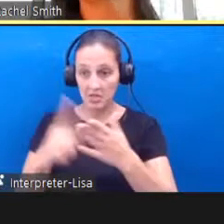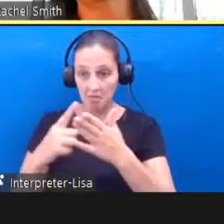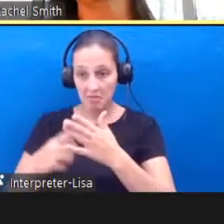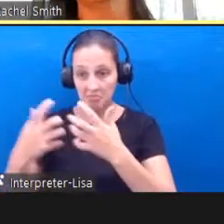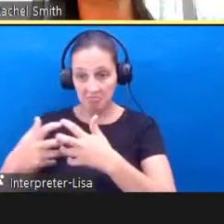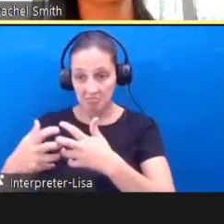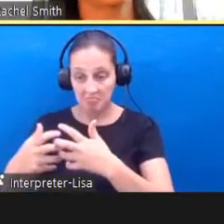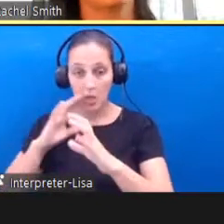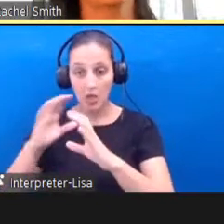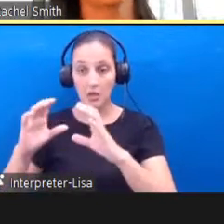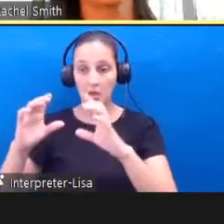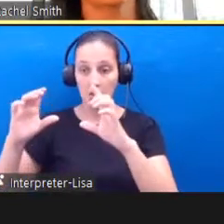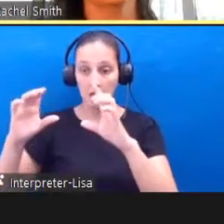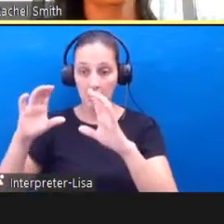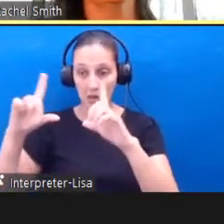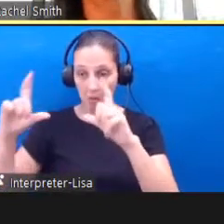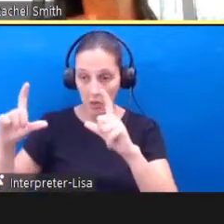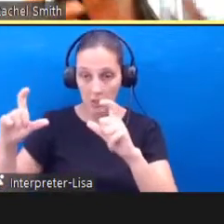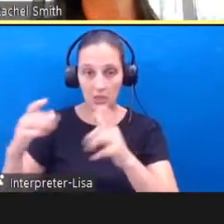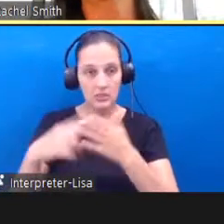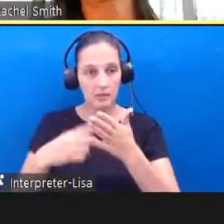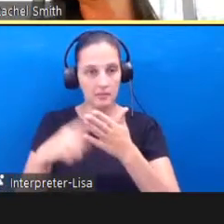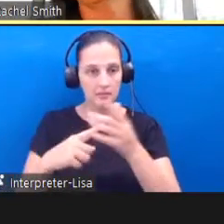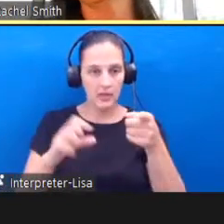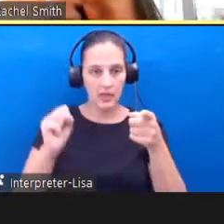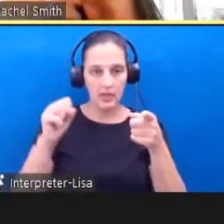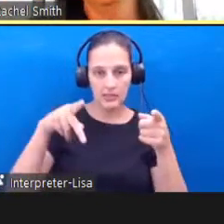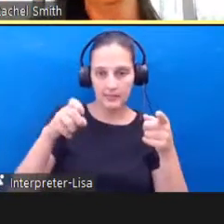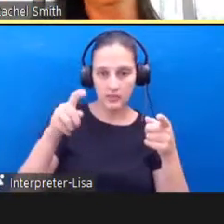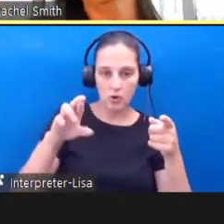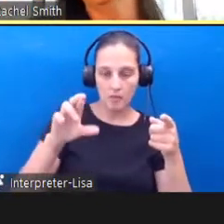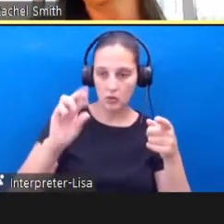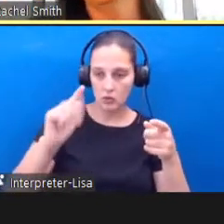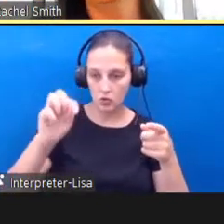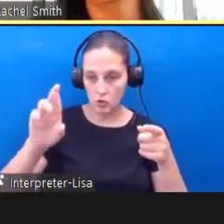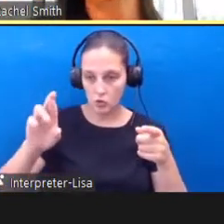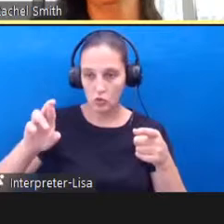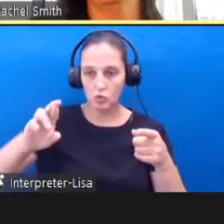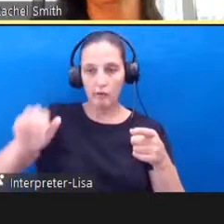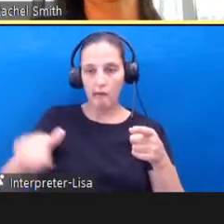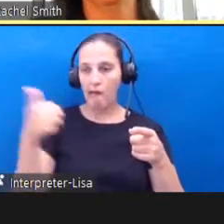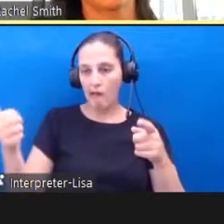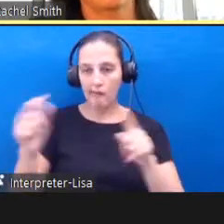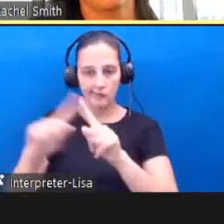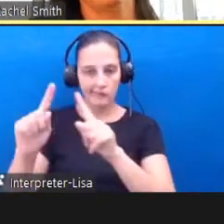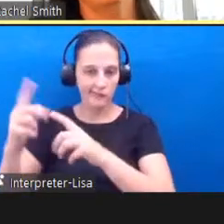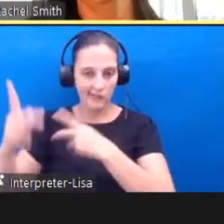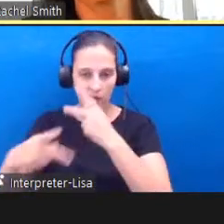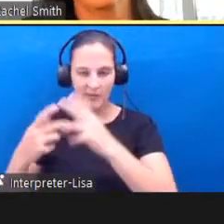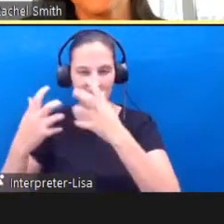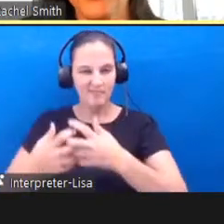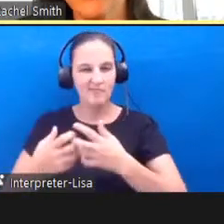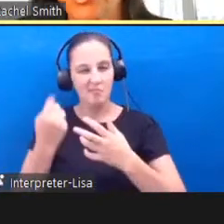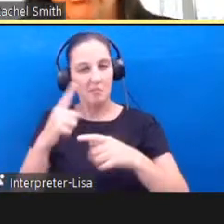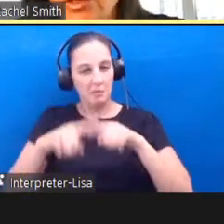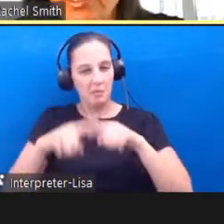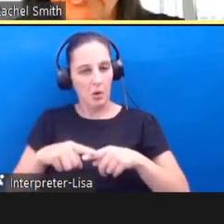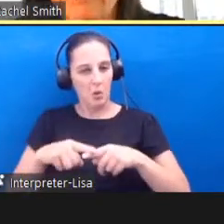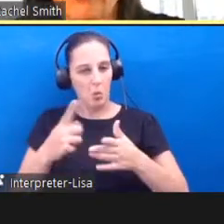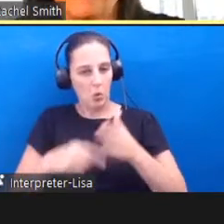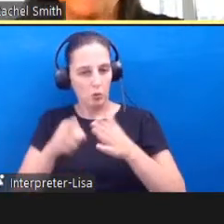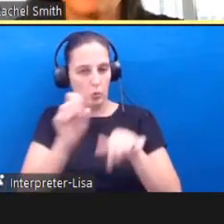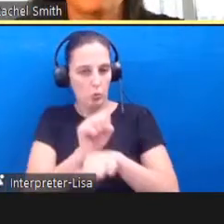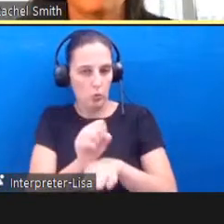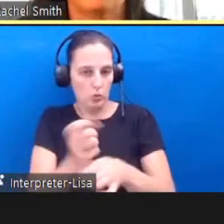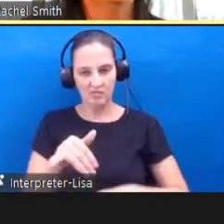cameras, and sometimes they're spectrometers like this one. And sometimes there are other types of instruments, just depends on what you're working on. And so that's just a little